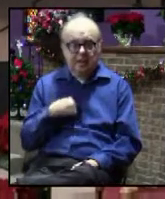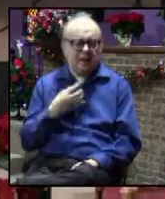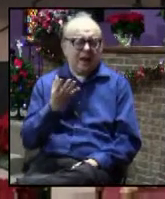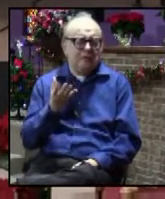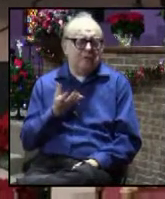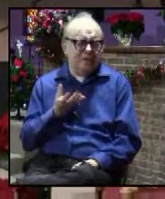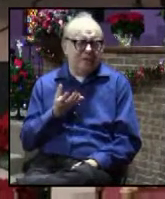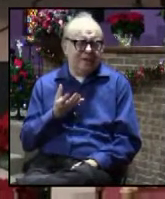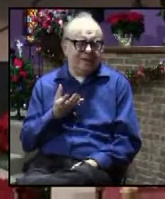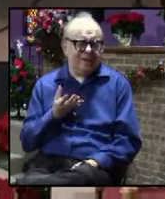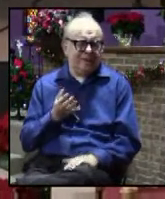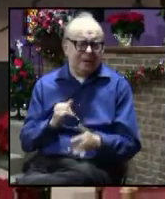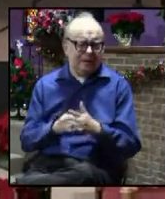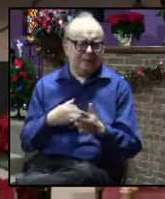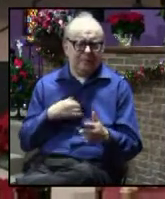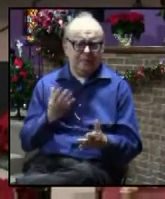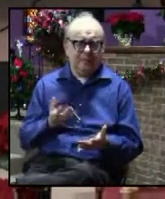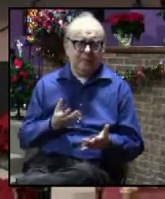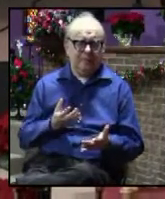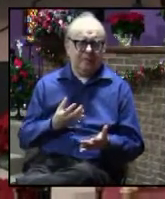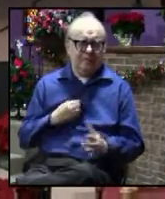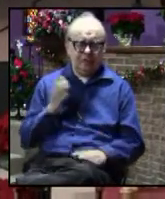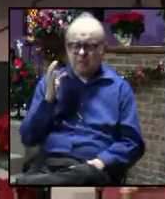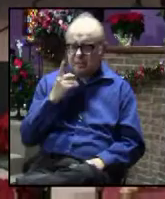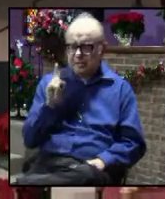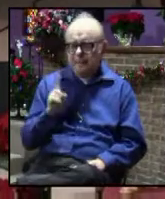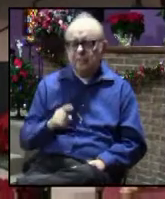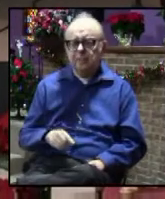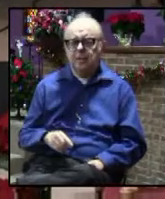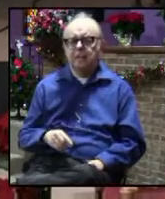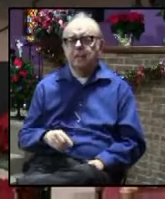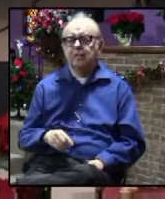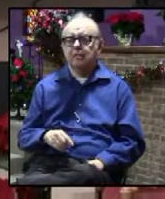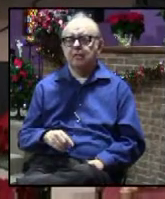wanted. And I was looking for